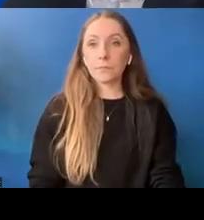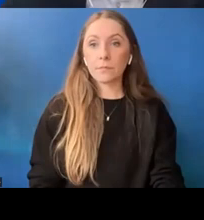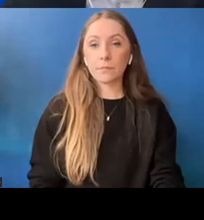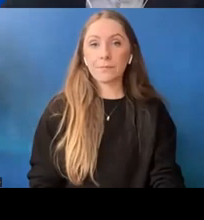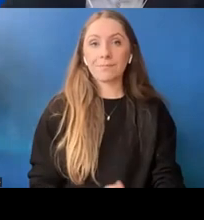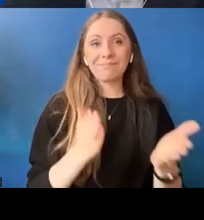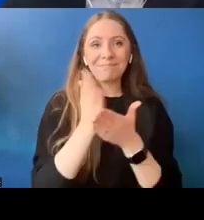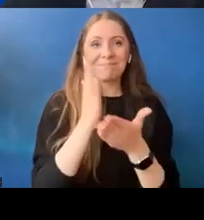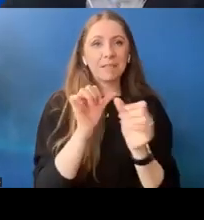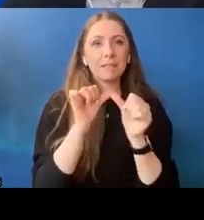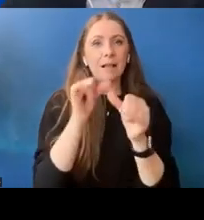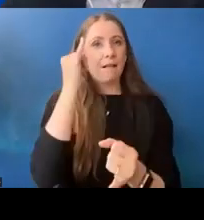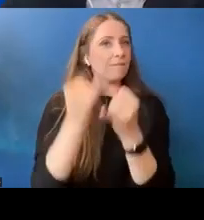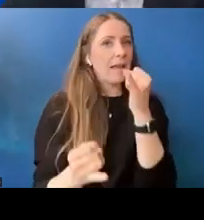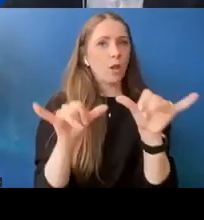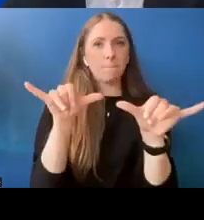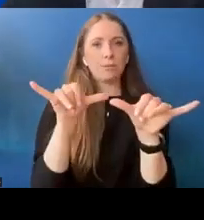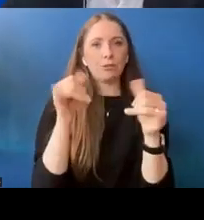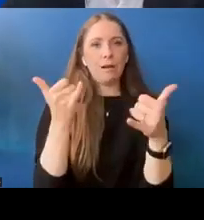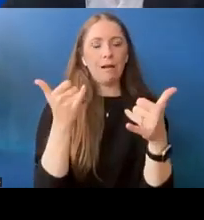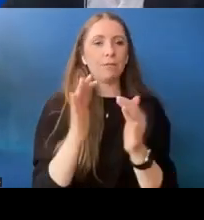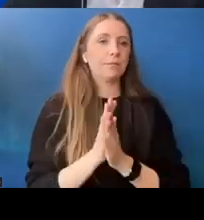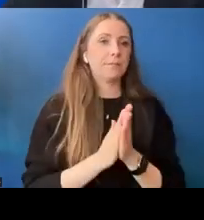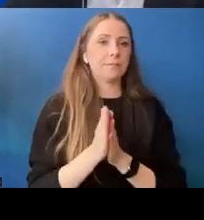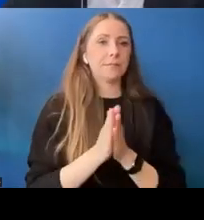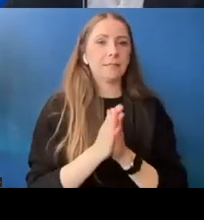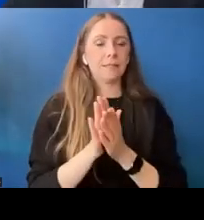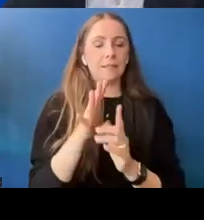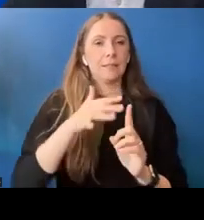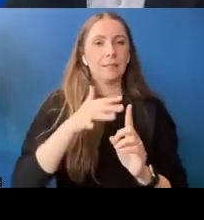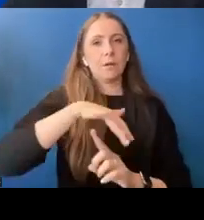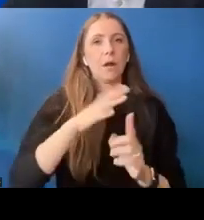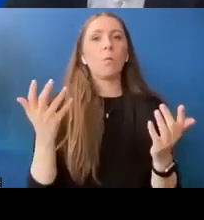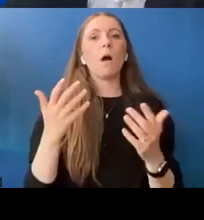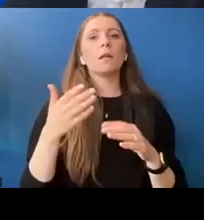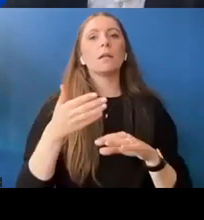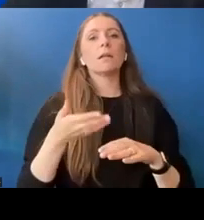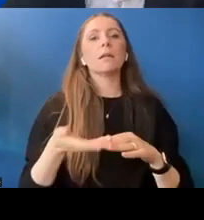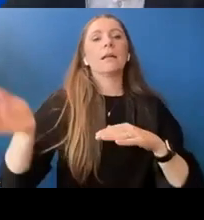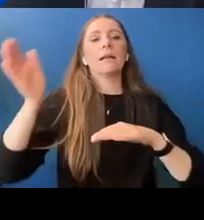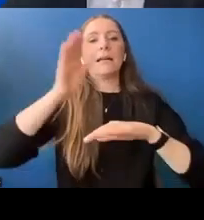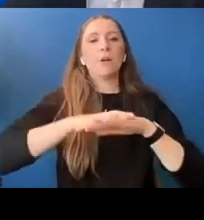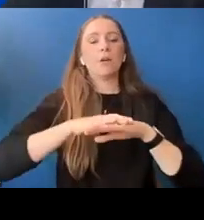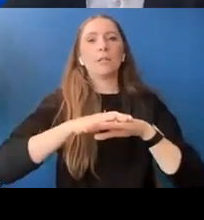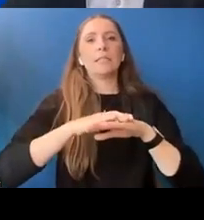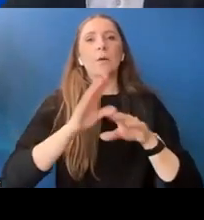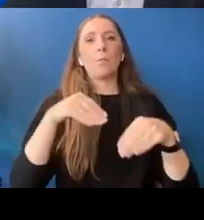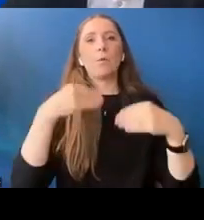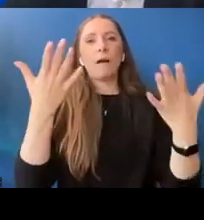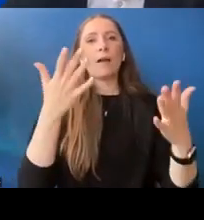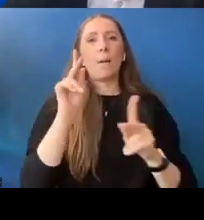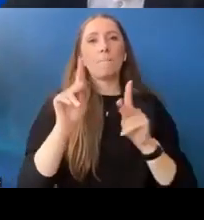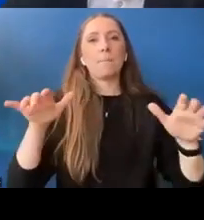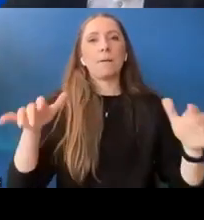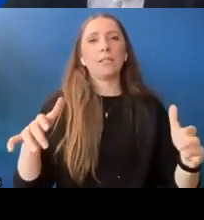All right, so we can move on to our final measure, and that is around increasing the provider population ratio for the